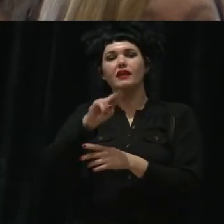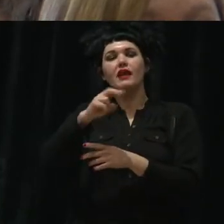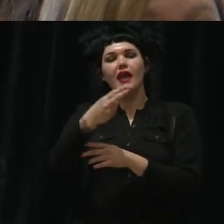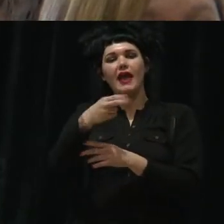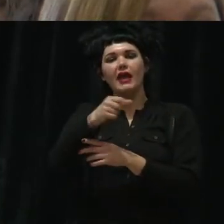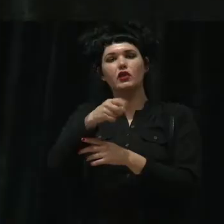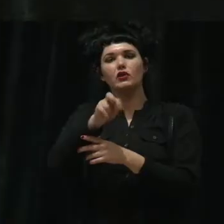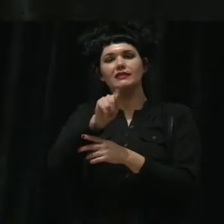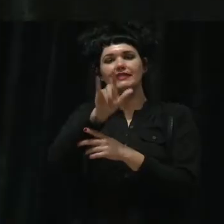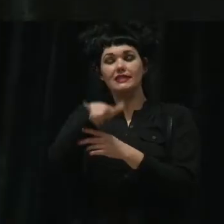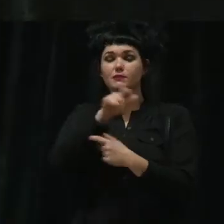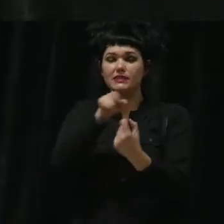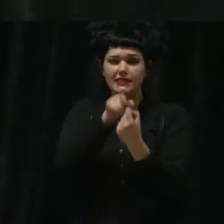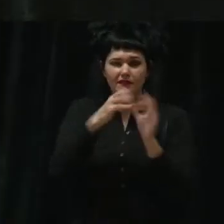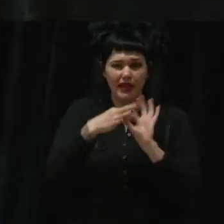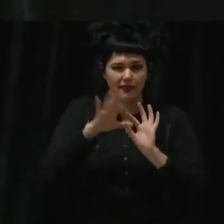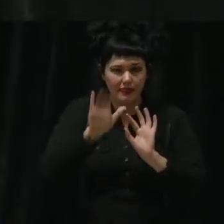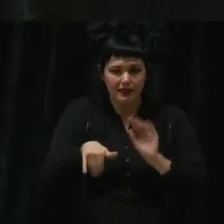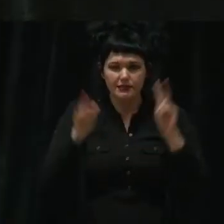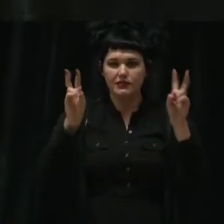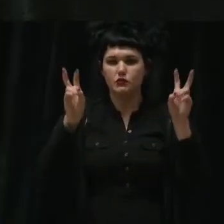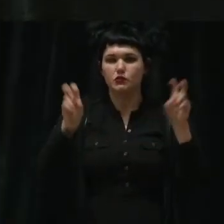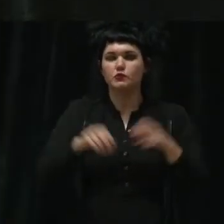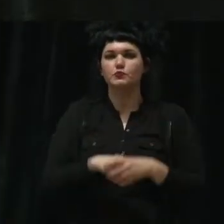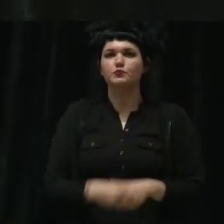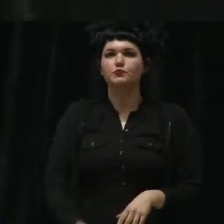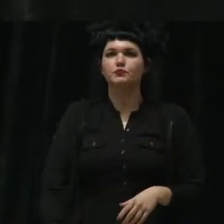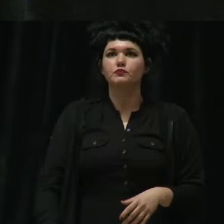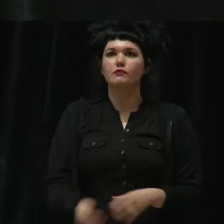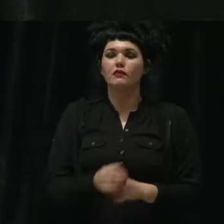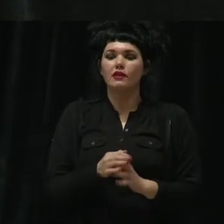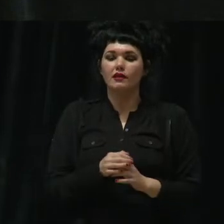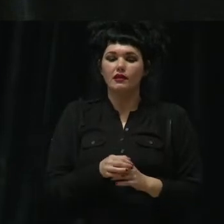this issue. It is something that